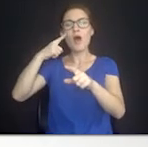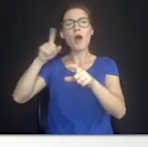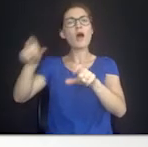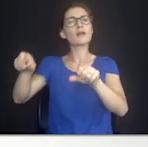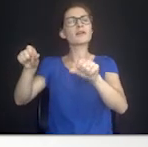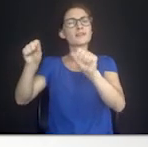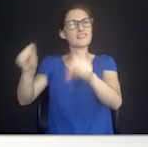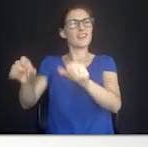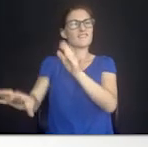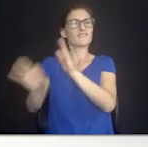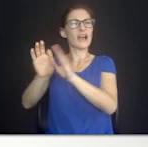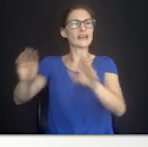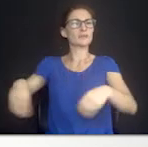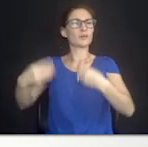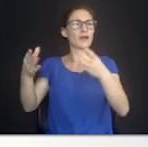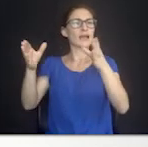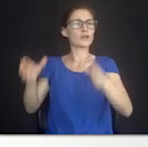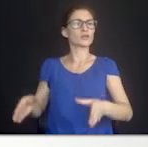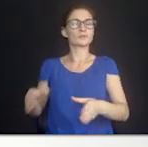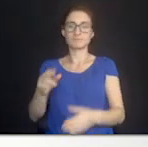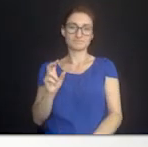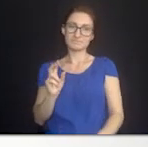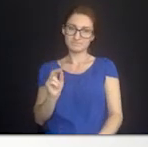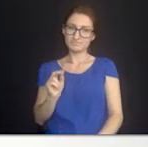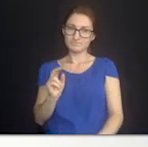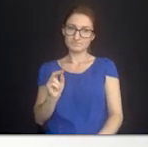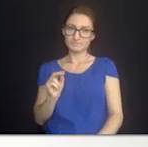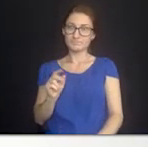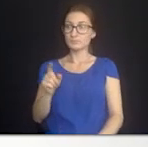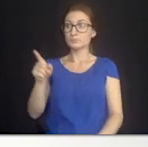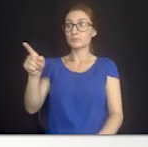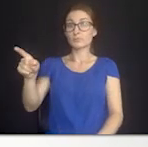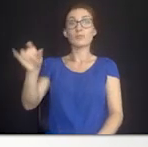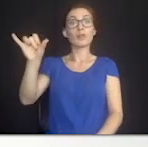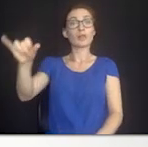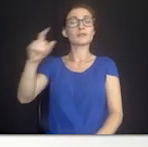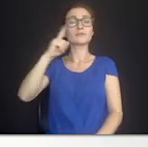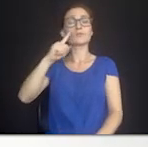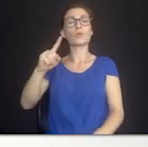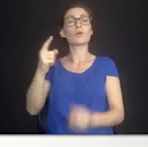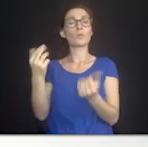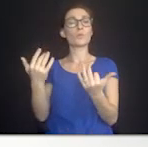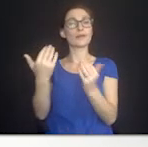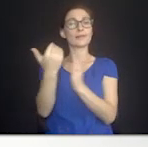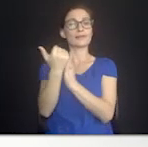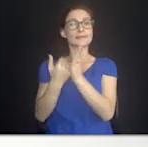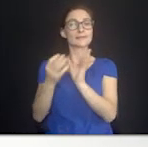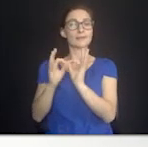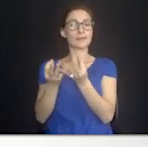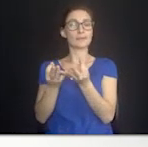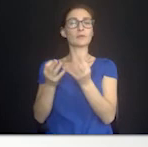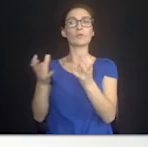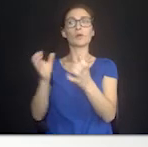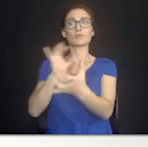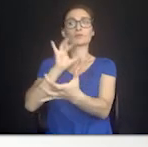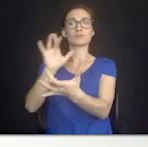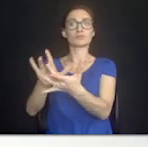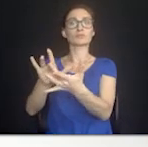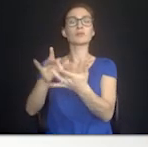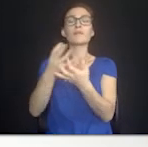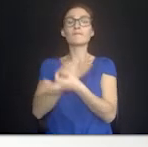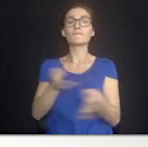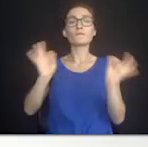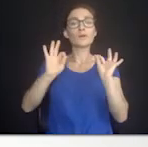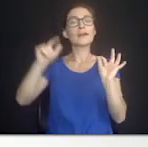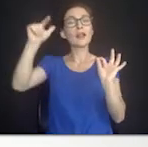is where I find my providers. Well, this isn't where you find your providers. We created this with our waitlist families in mind. We wanted to connect them